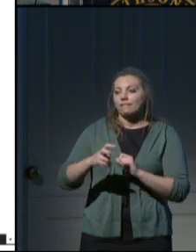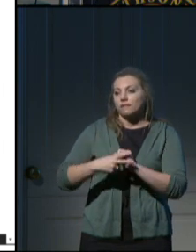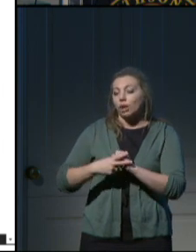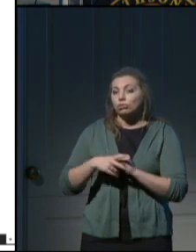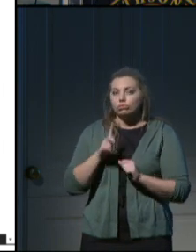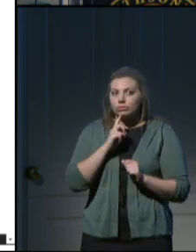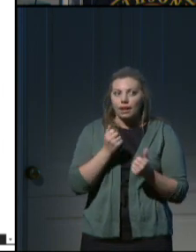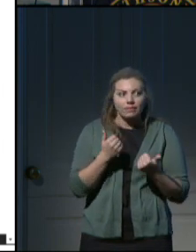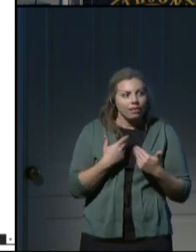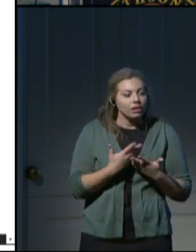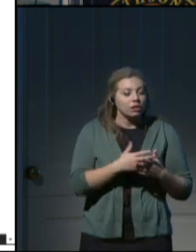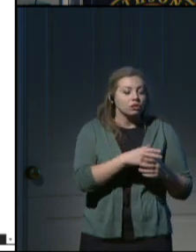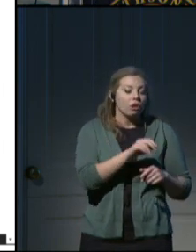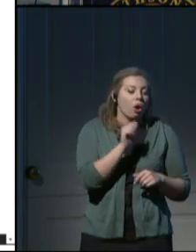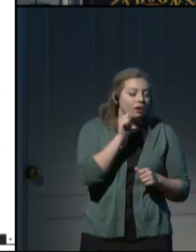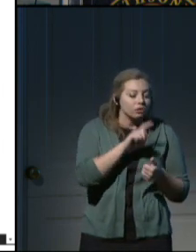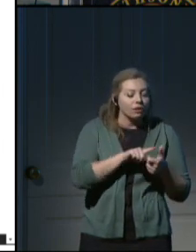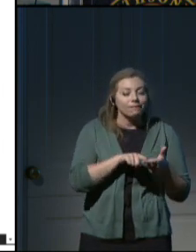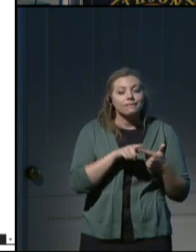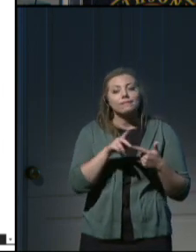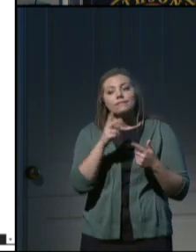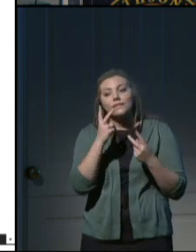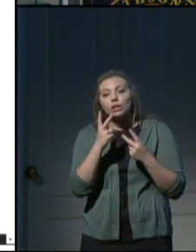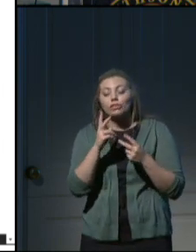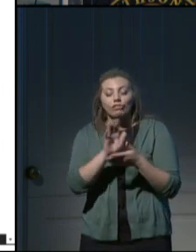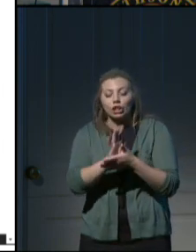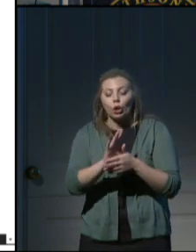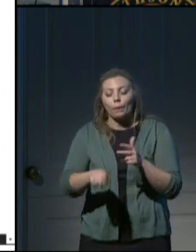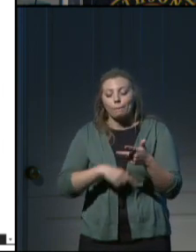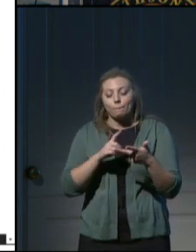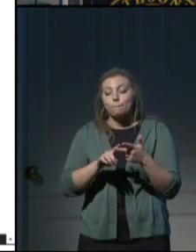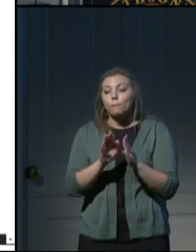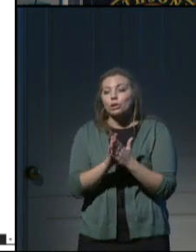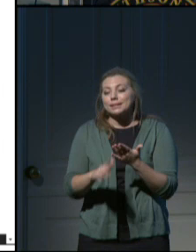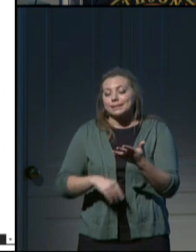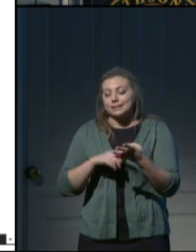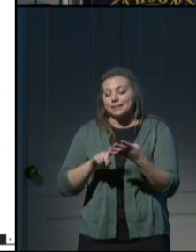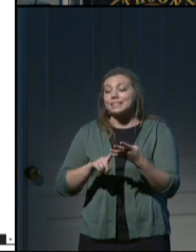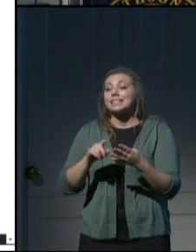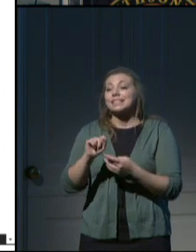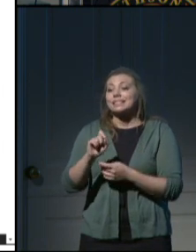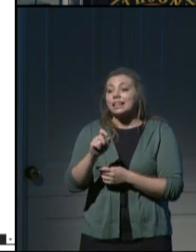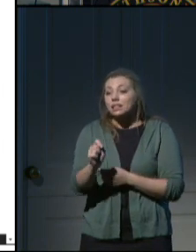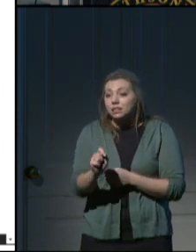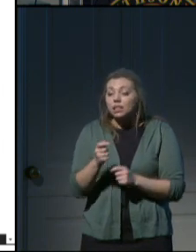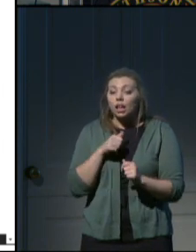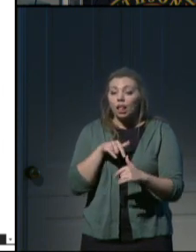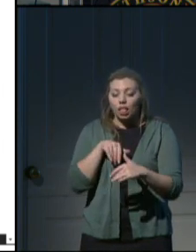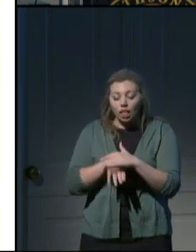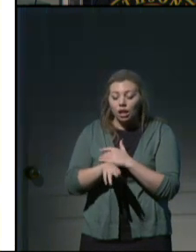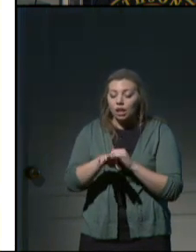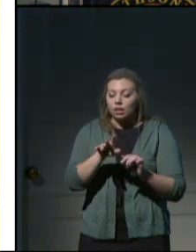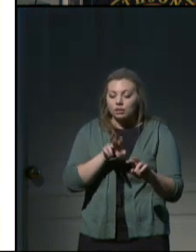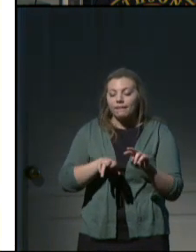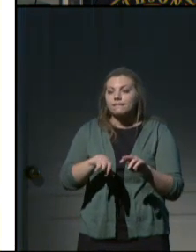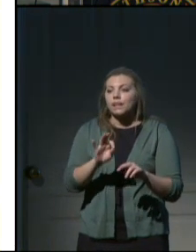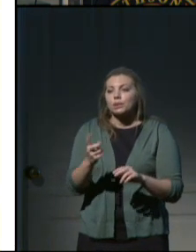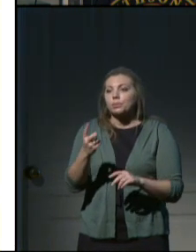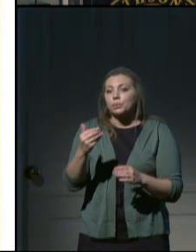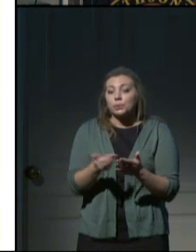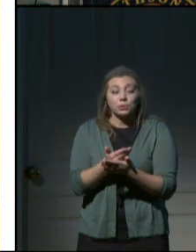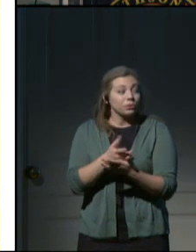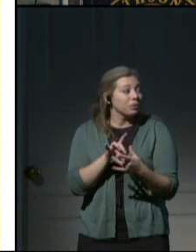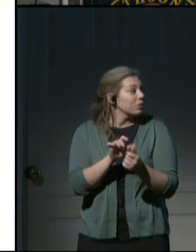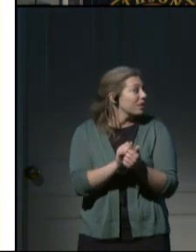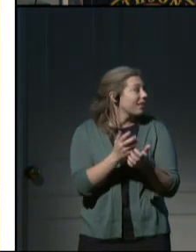audio, video, books, texts, and I can constantly go in there and find new things. And so going with the theme